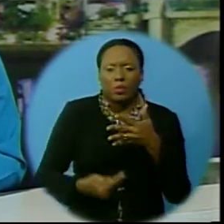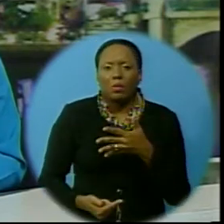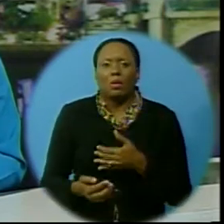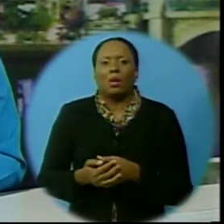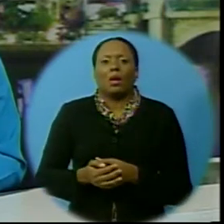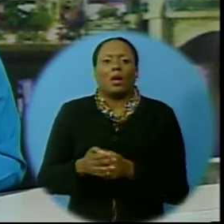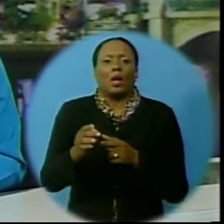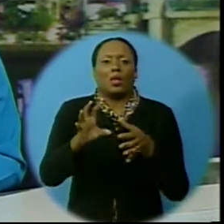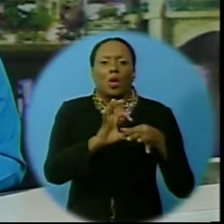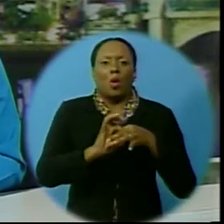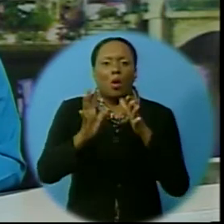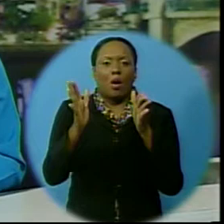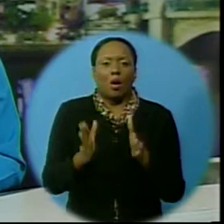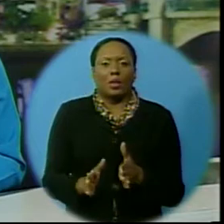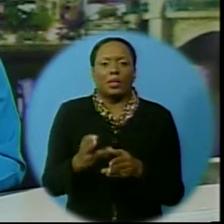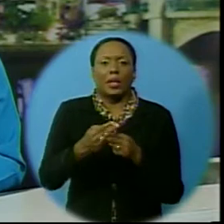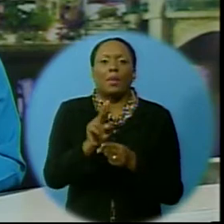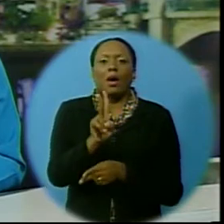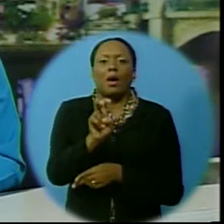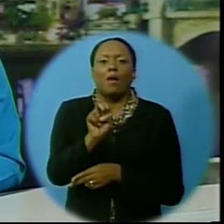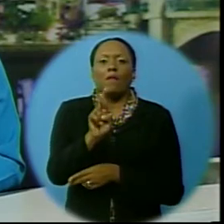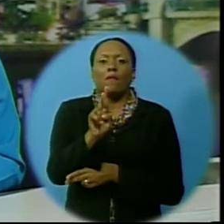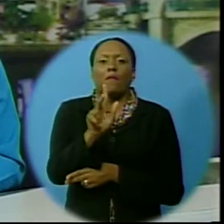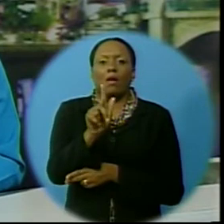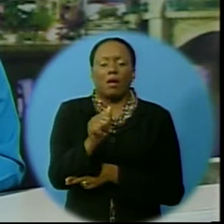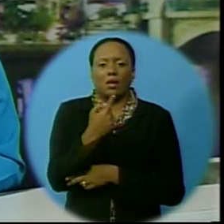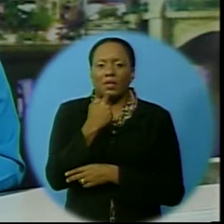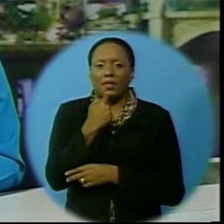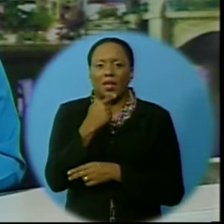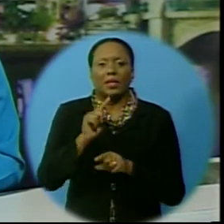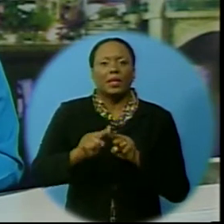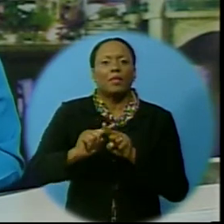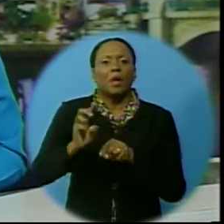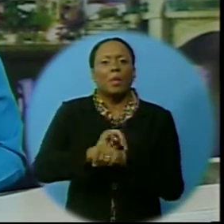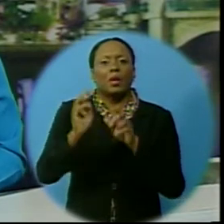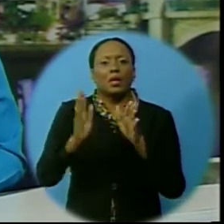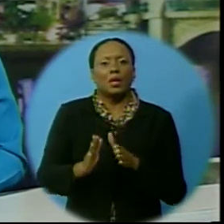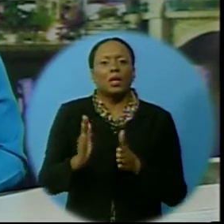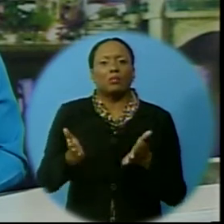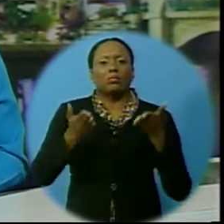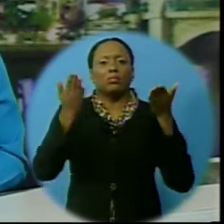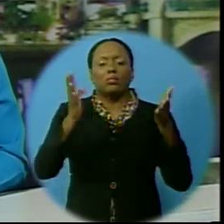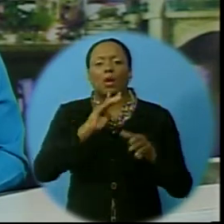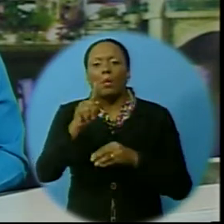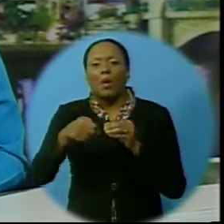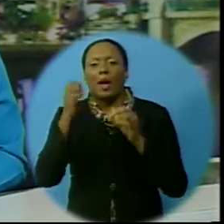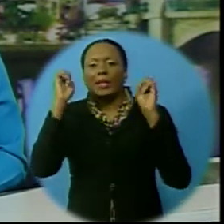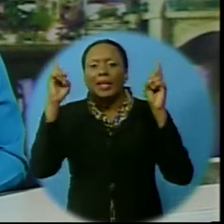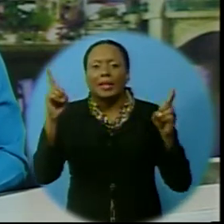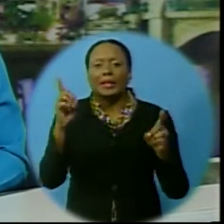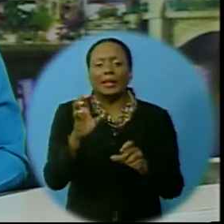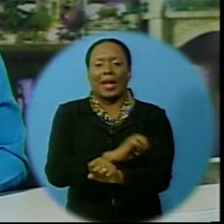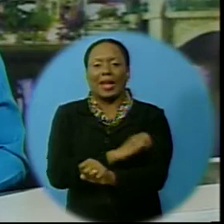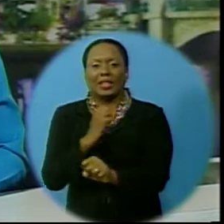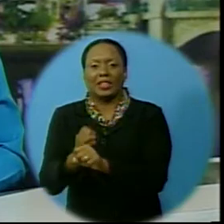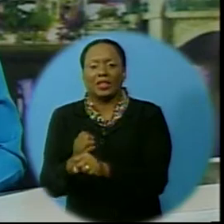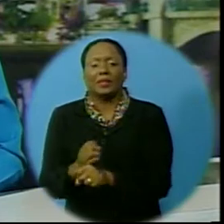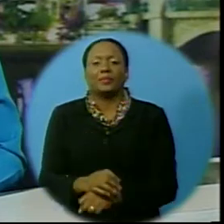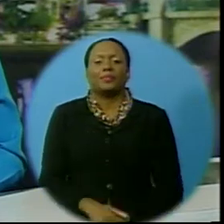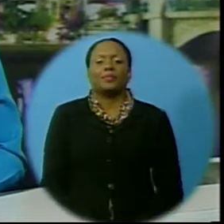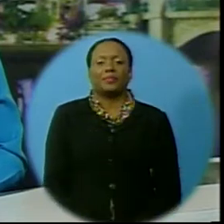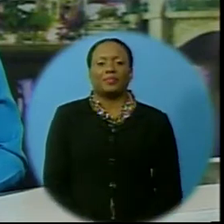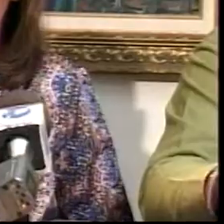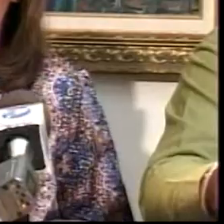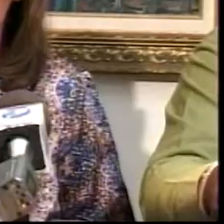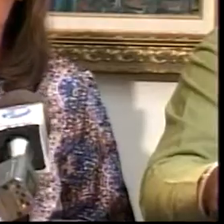coordinator Senator Verla de Pisa says the representing ministers will also address education and energy.